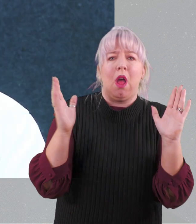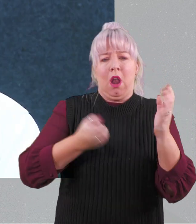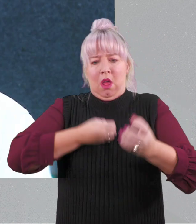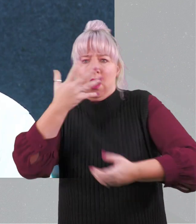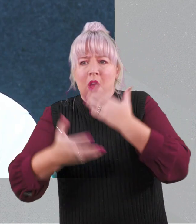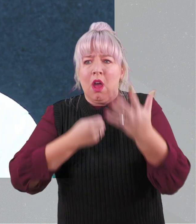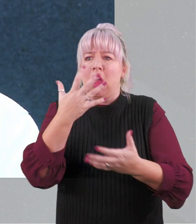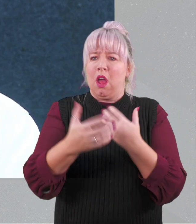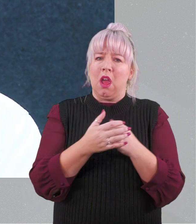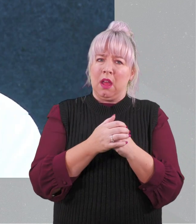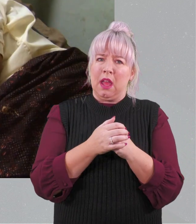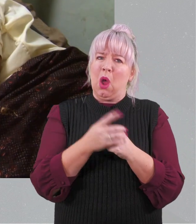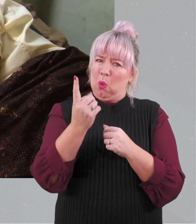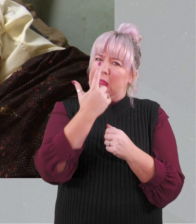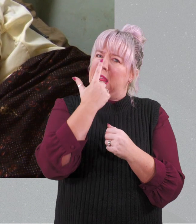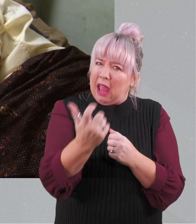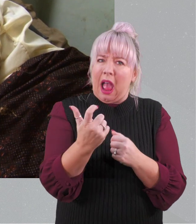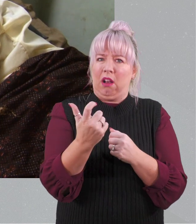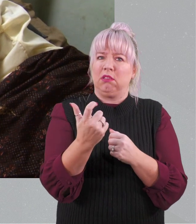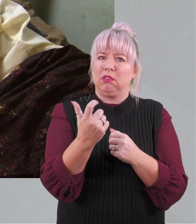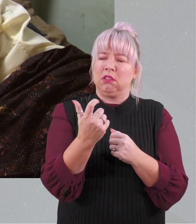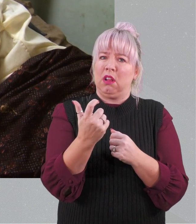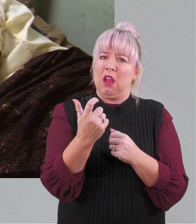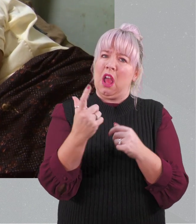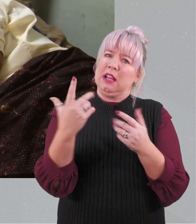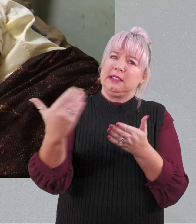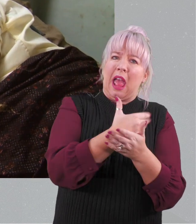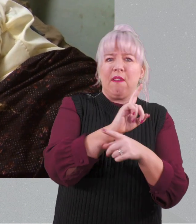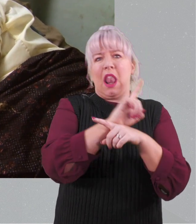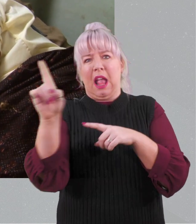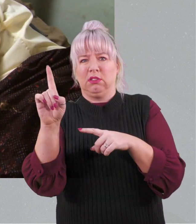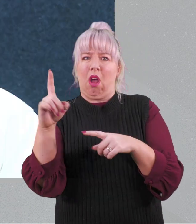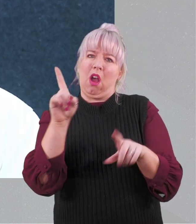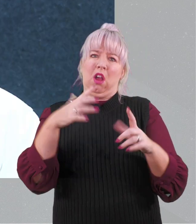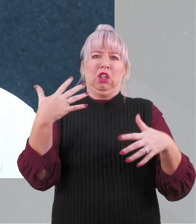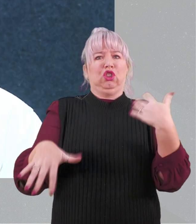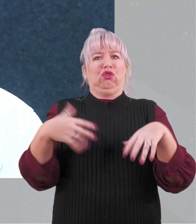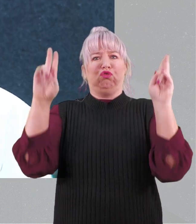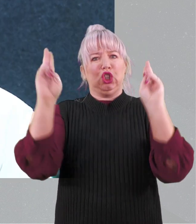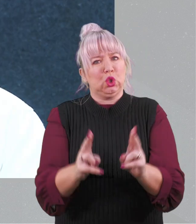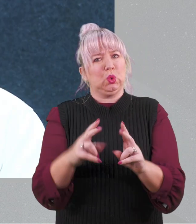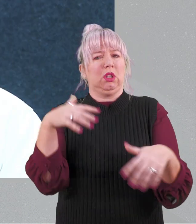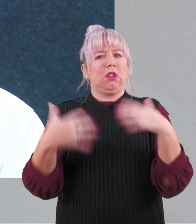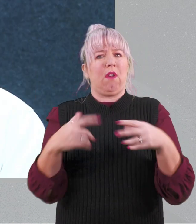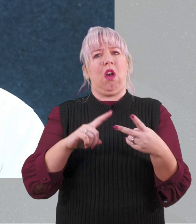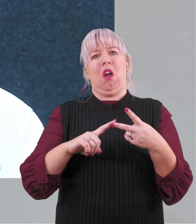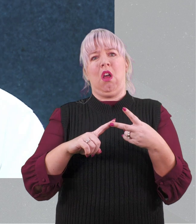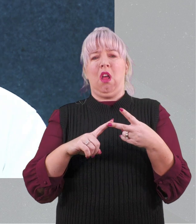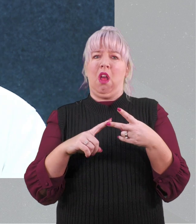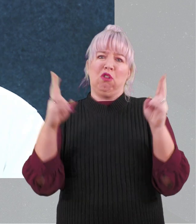we talk about this openly, confront the issue, we will be able to avoid a lot of needless